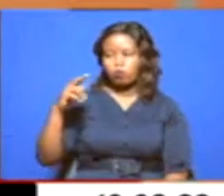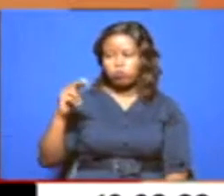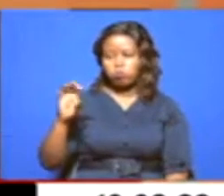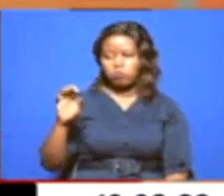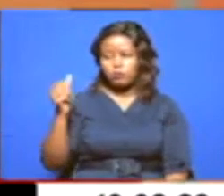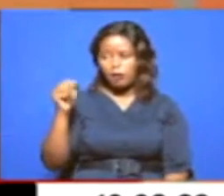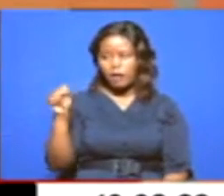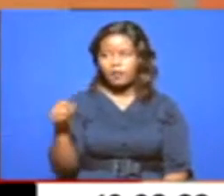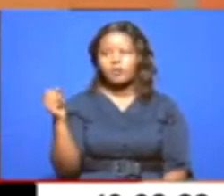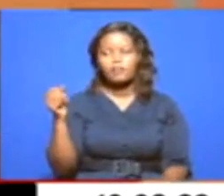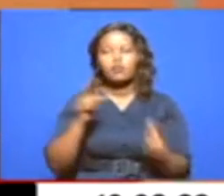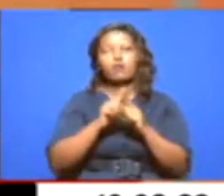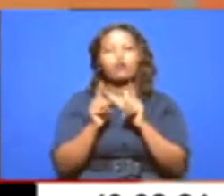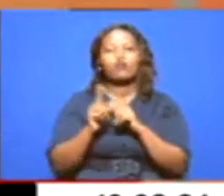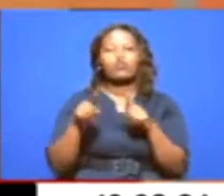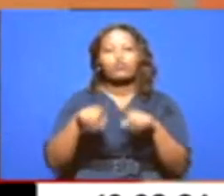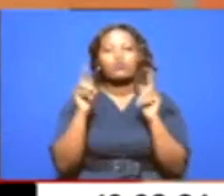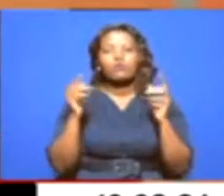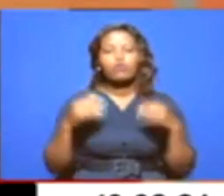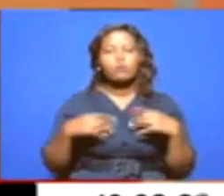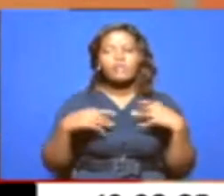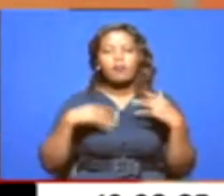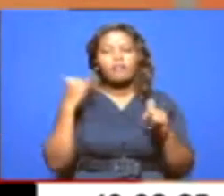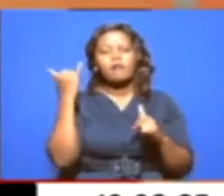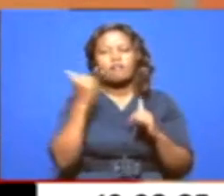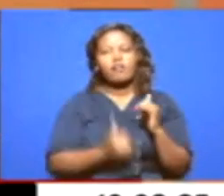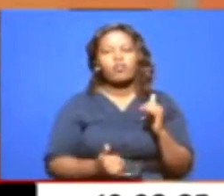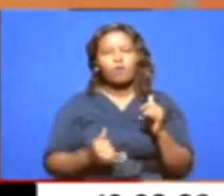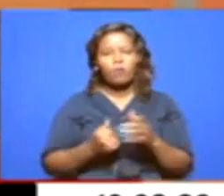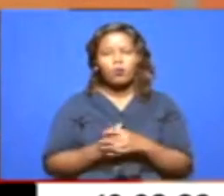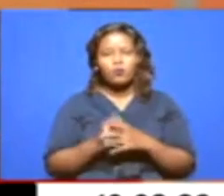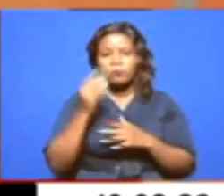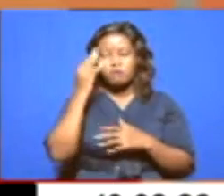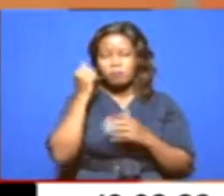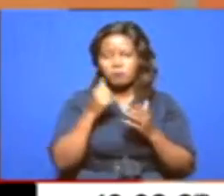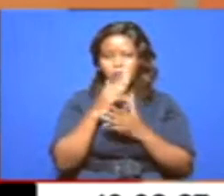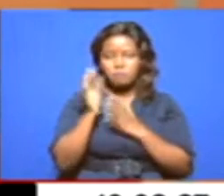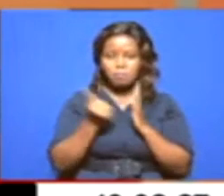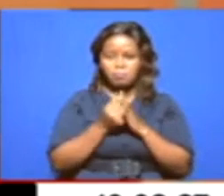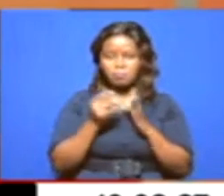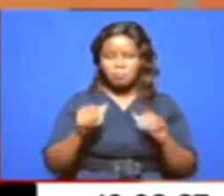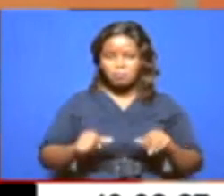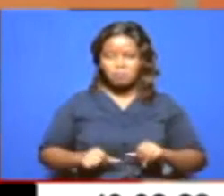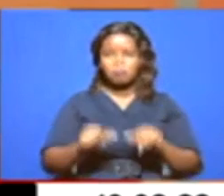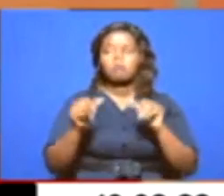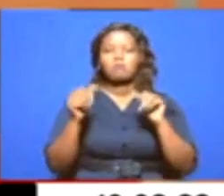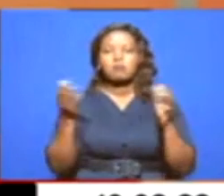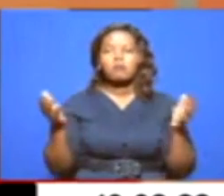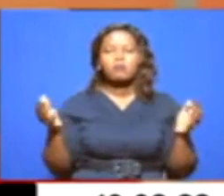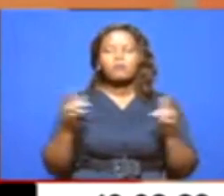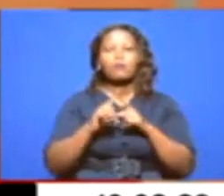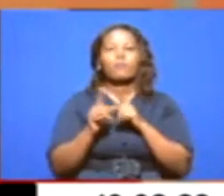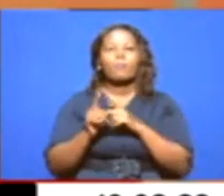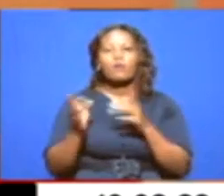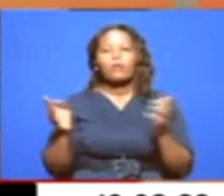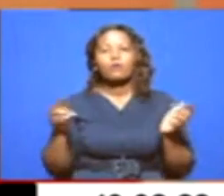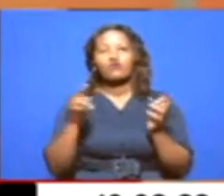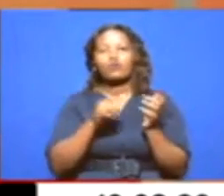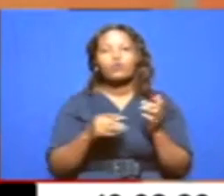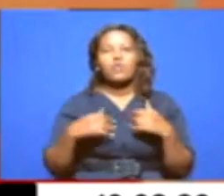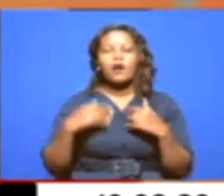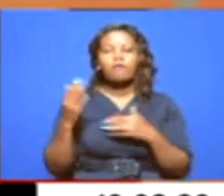and it is going to be the final one, so that our athletes also can have prize. Despite the fact that we have also prize money from World